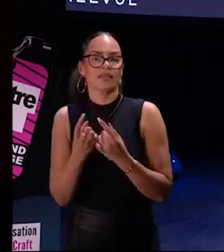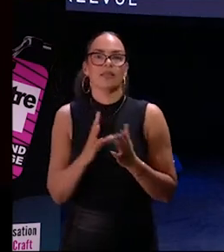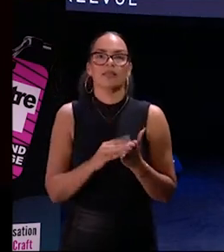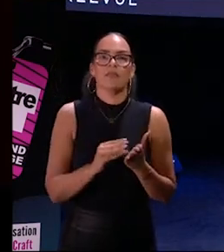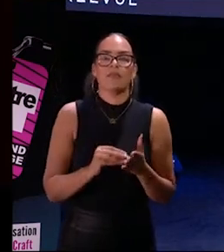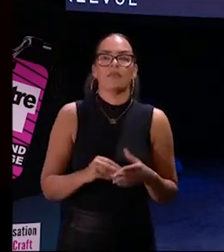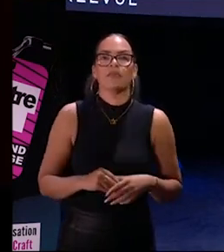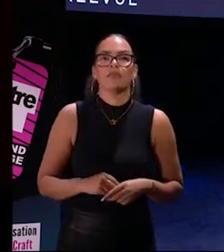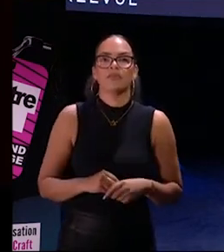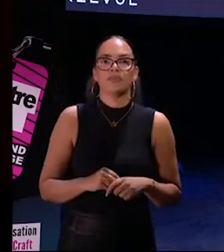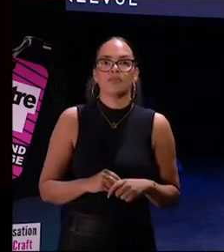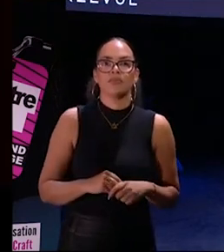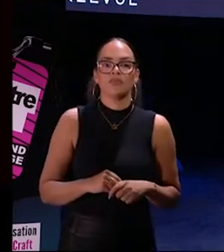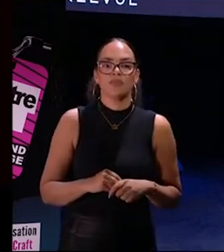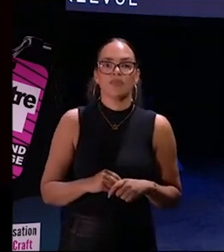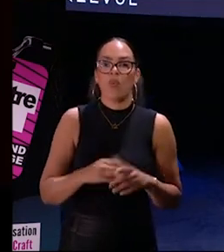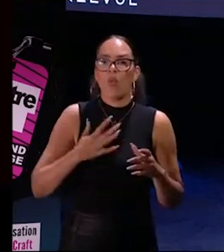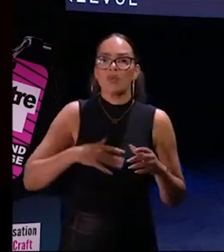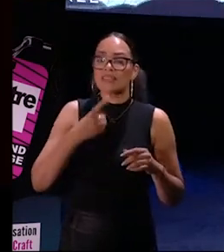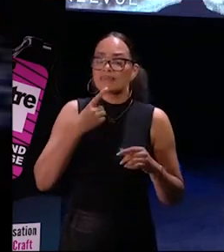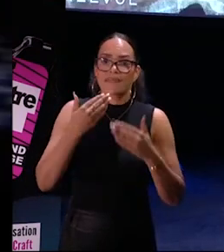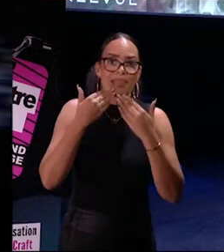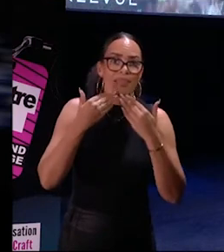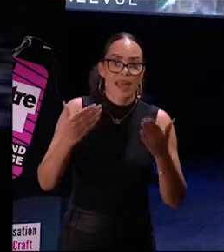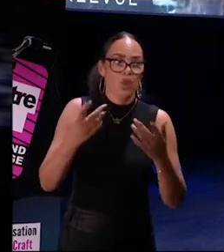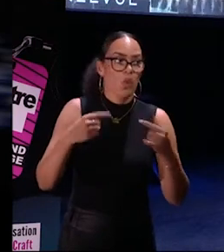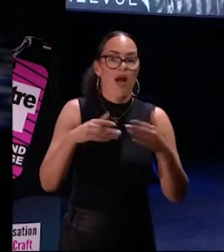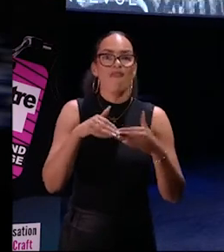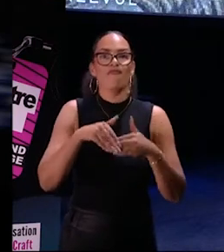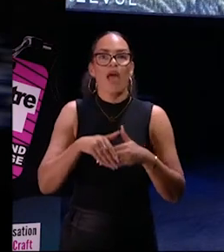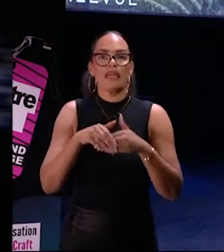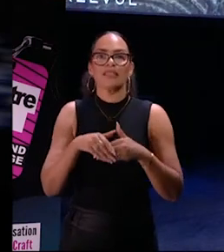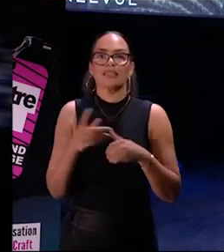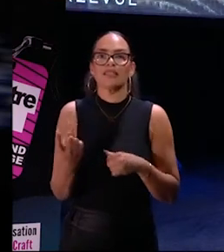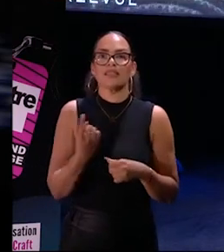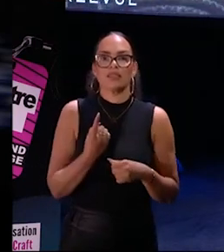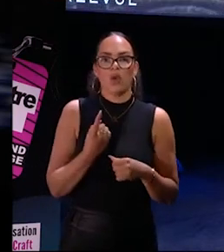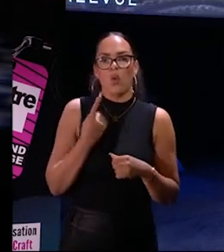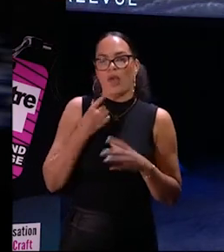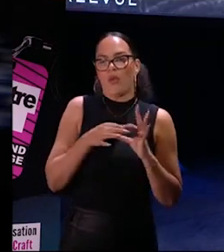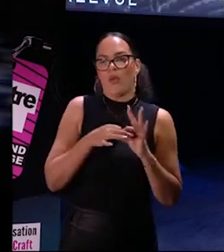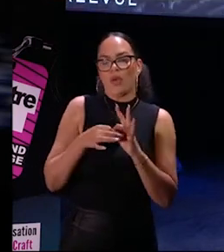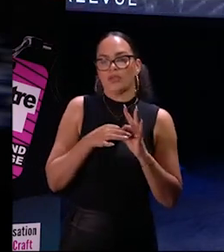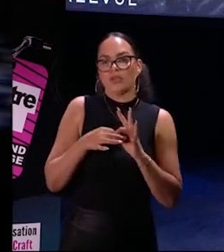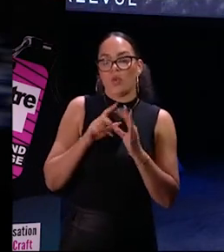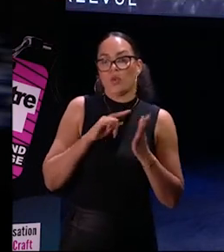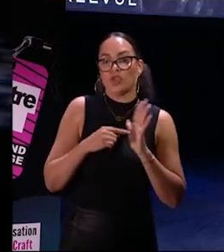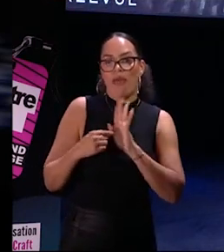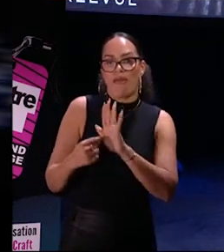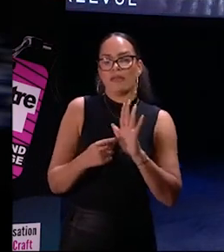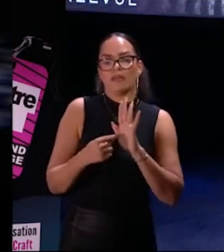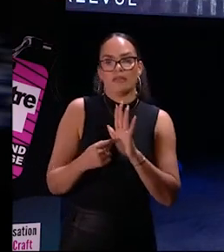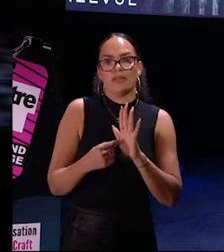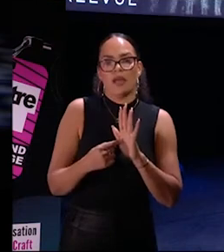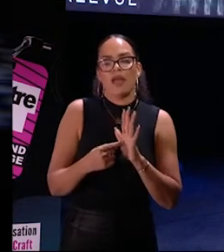on the background, and I must say thank you also to some friends of ours at Preview, who we work with an awful lot, to have shared these with us. Because basically